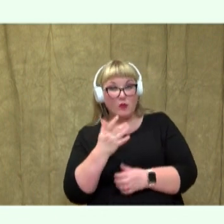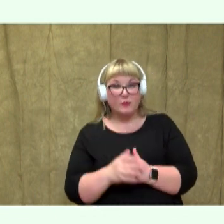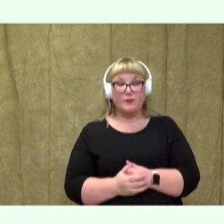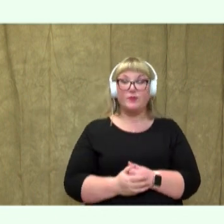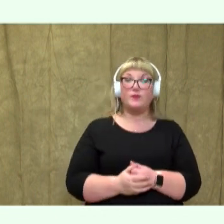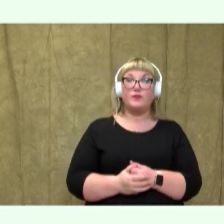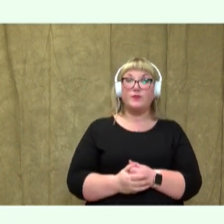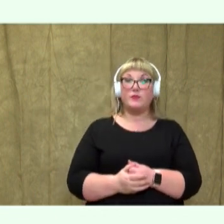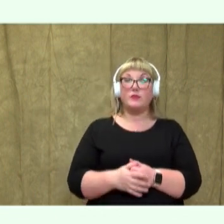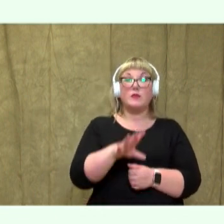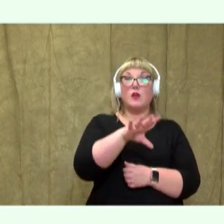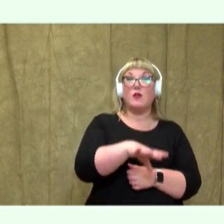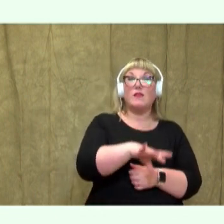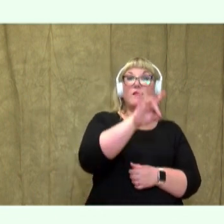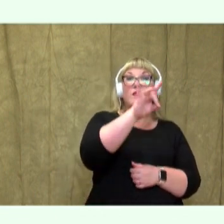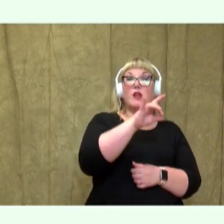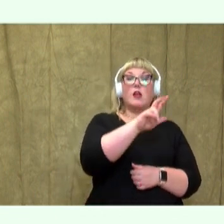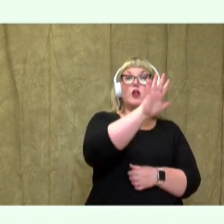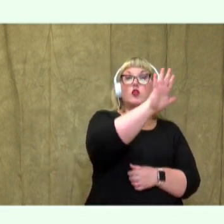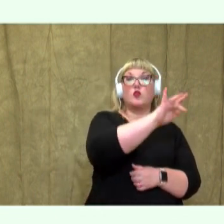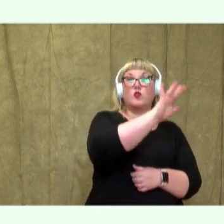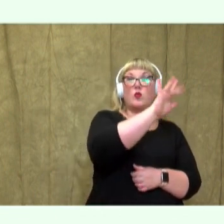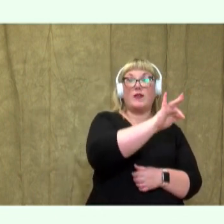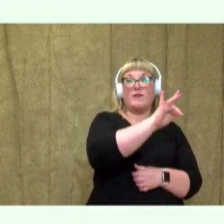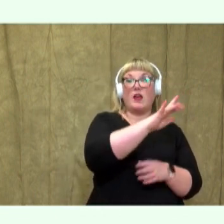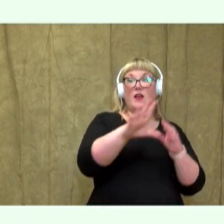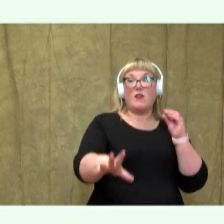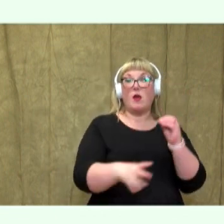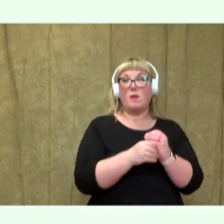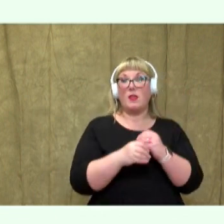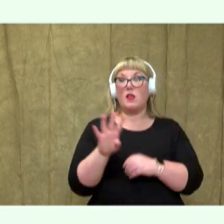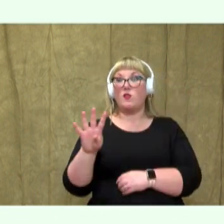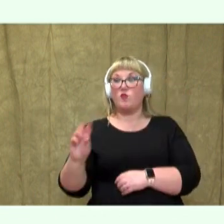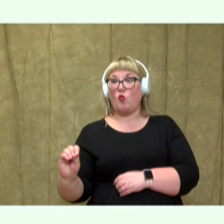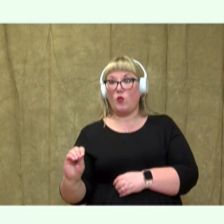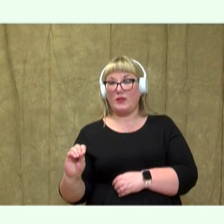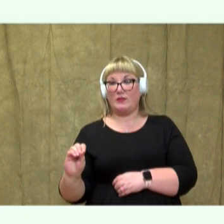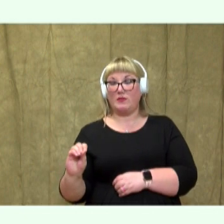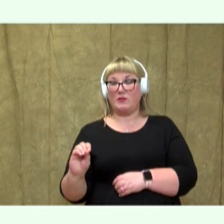So it says find 25 plus 40.